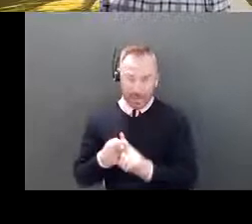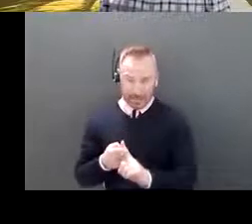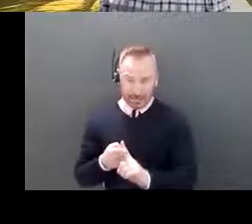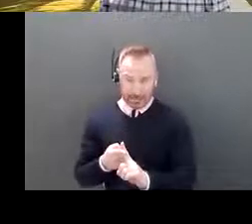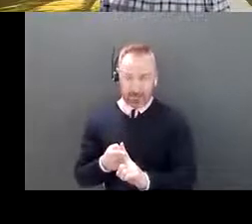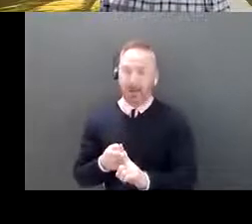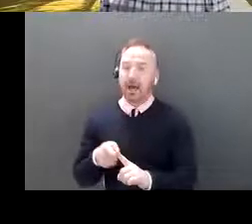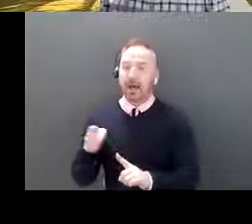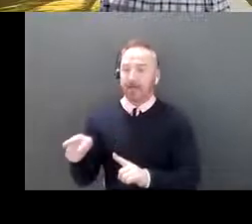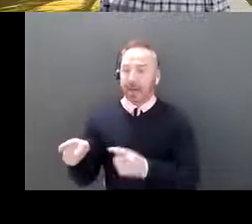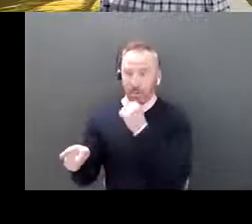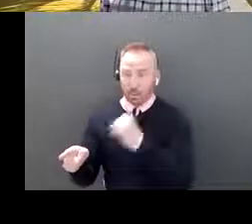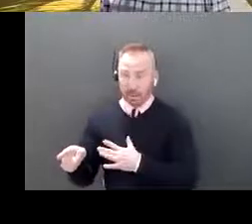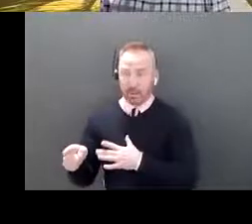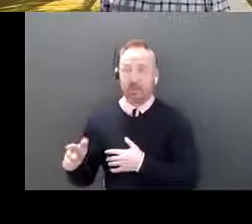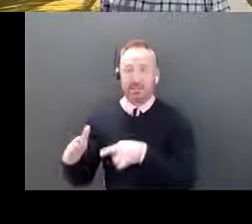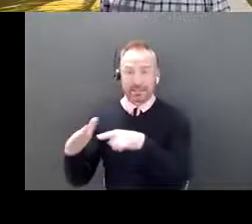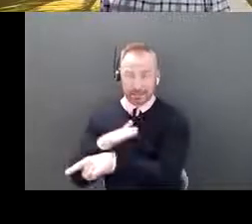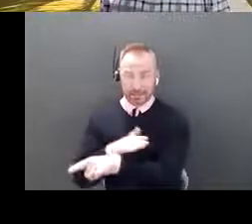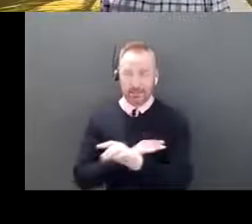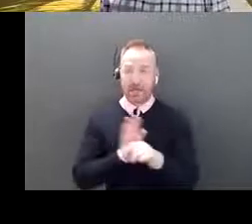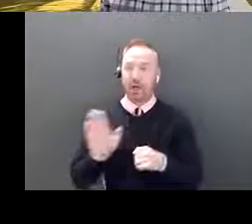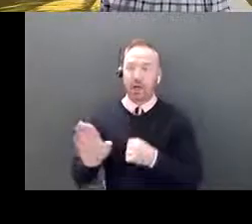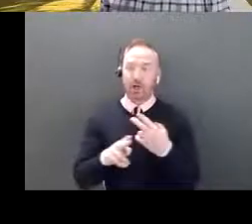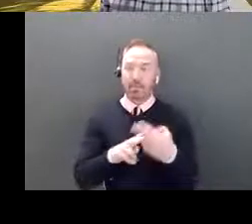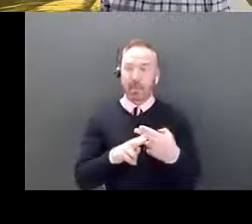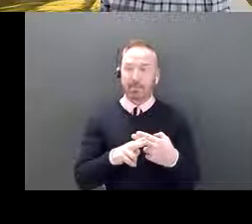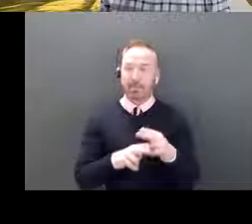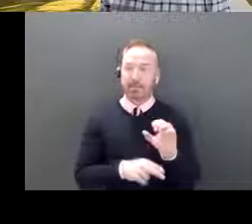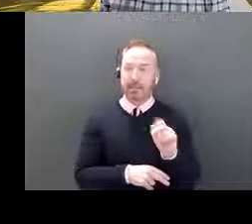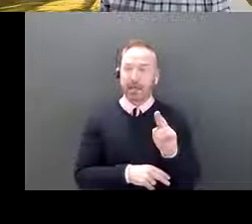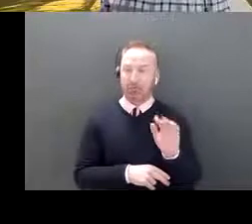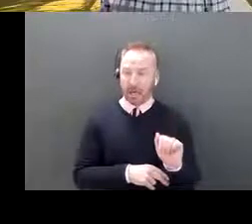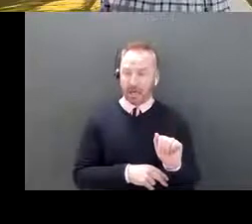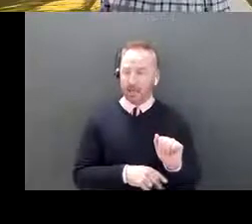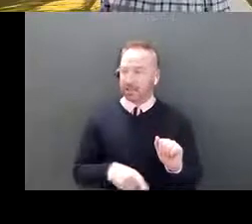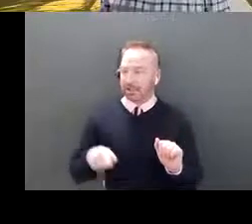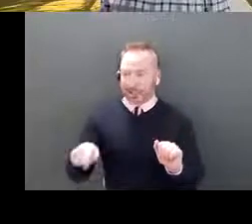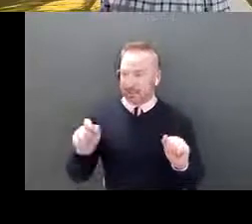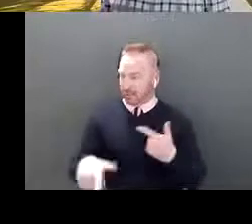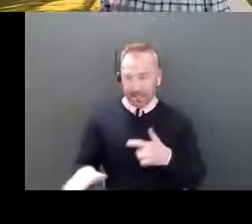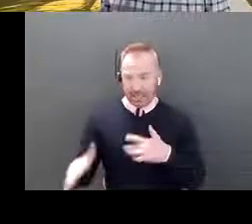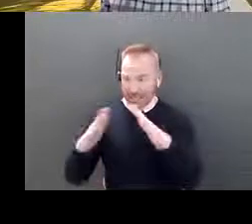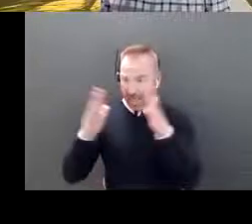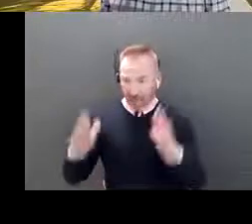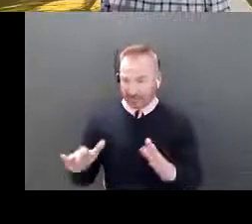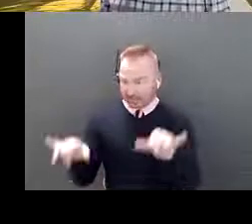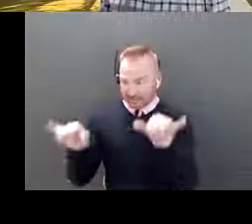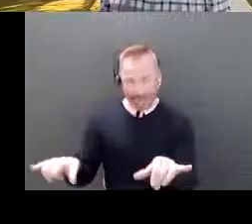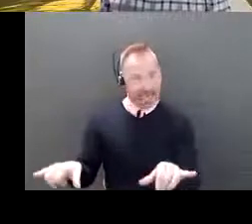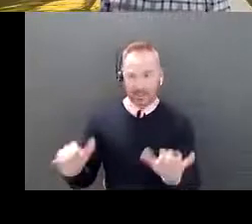had said to her that she had to get out of the house before something happened because she was worried about guns in the